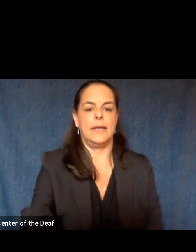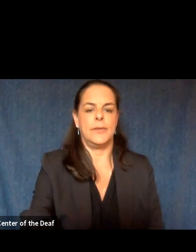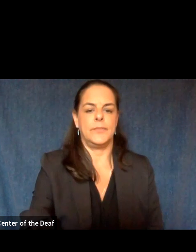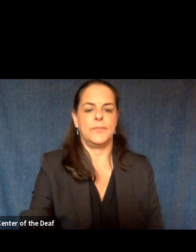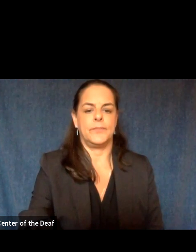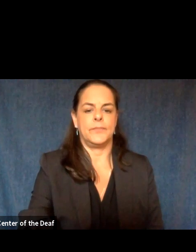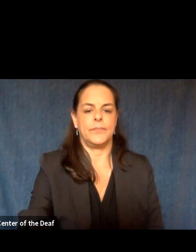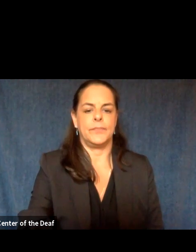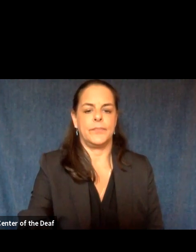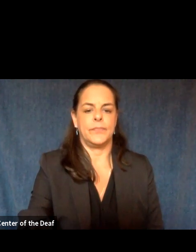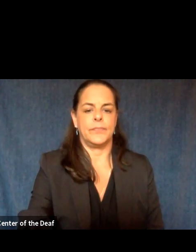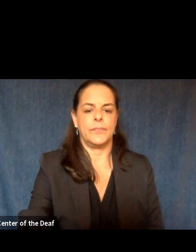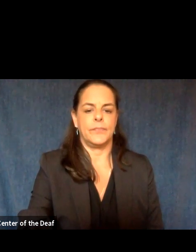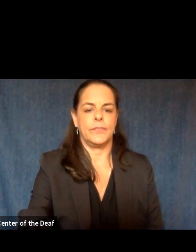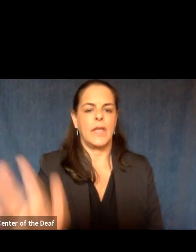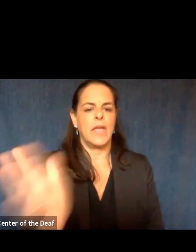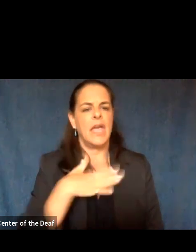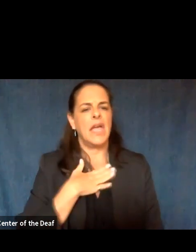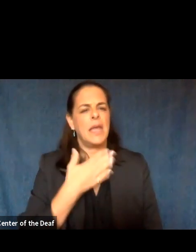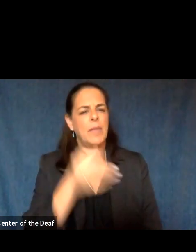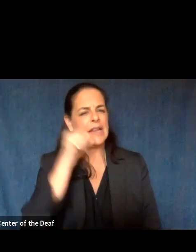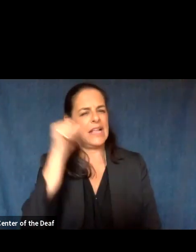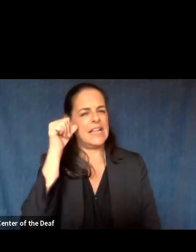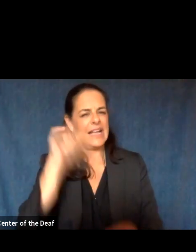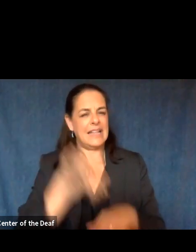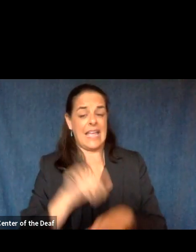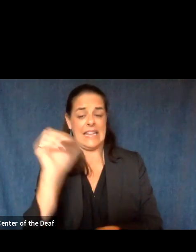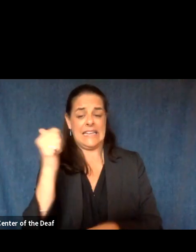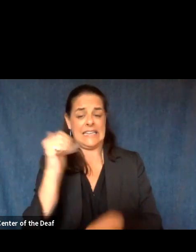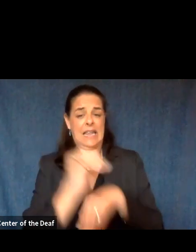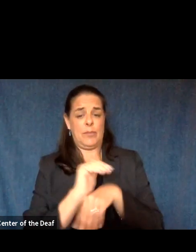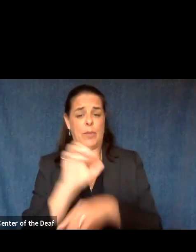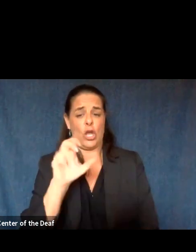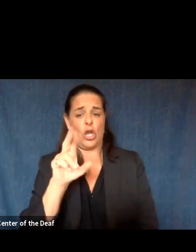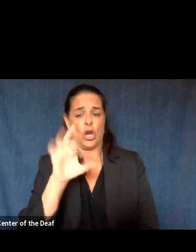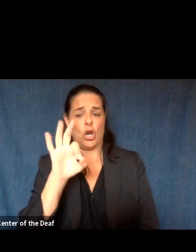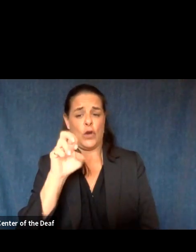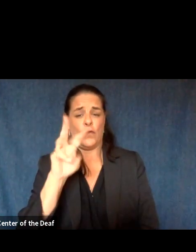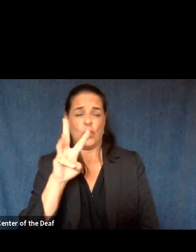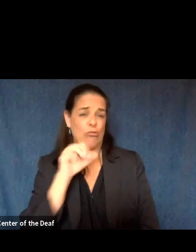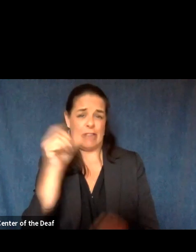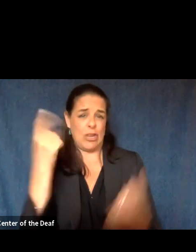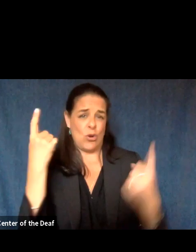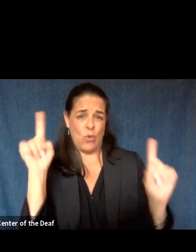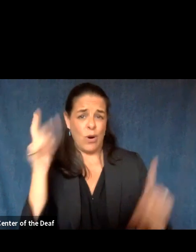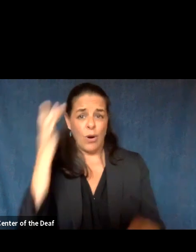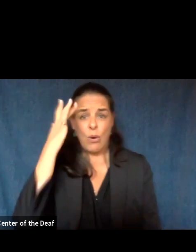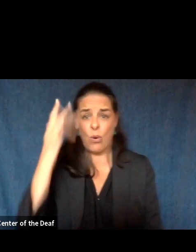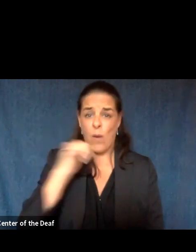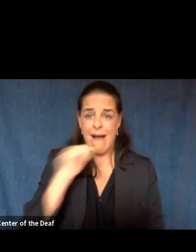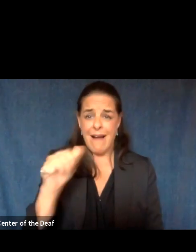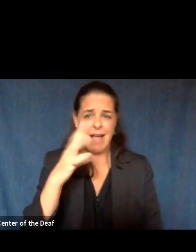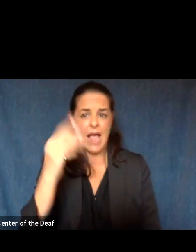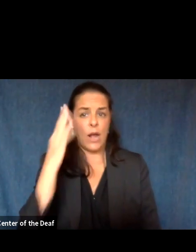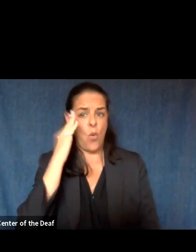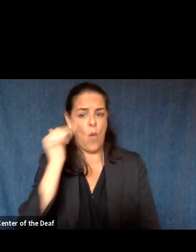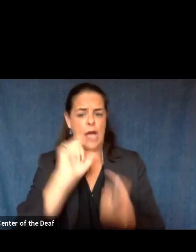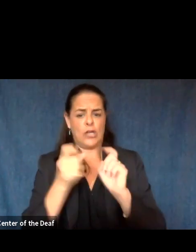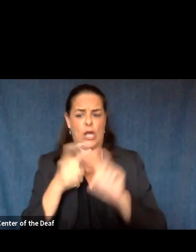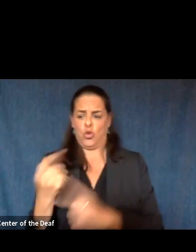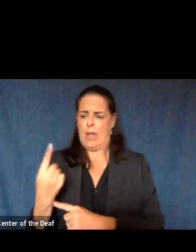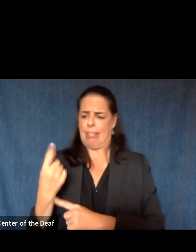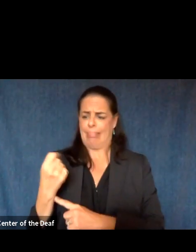admitted yesterday the 10 p.m. curfew didn't work. Why didn't the 10 p.m. curfew work, and why will the change to 11 p.m.